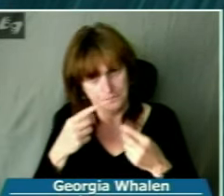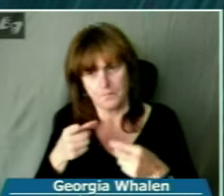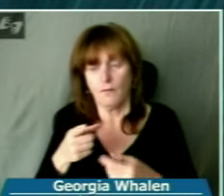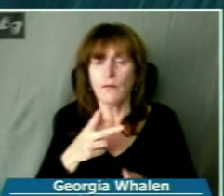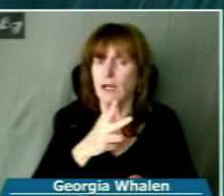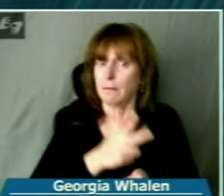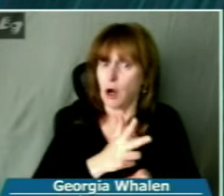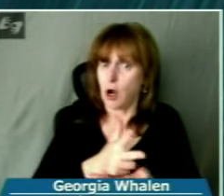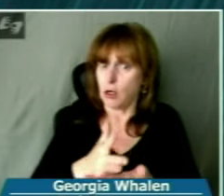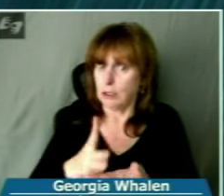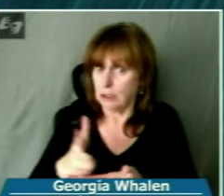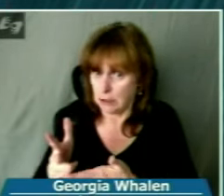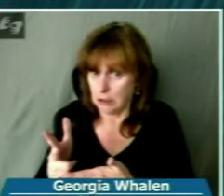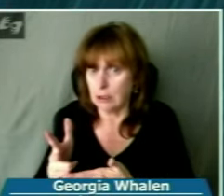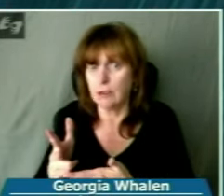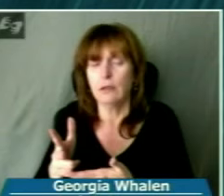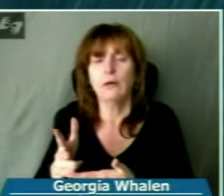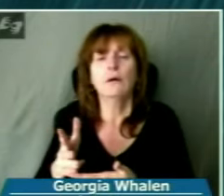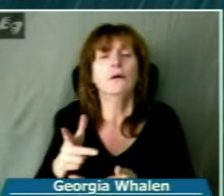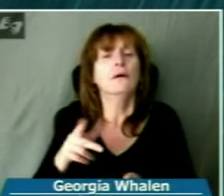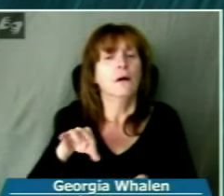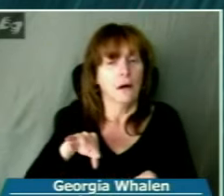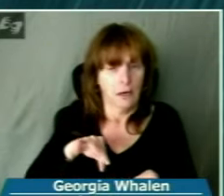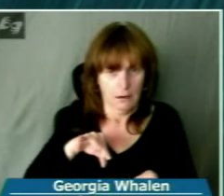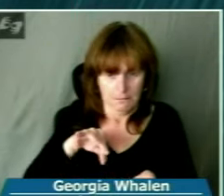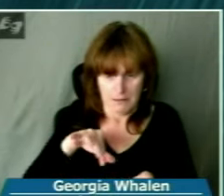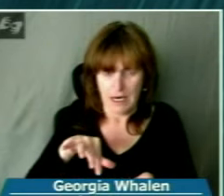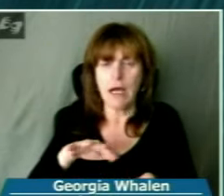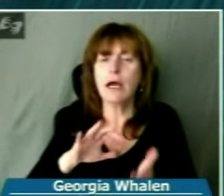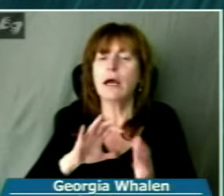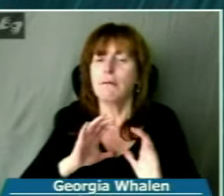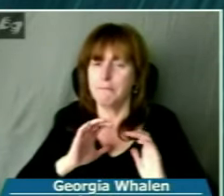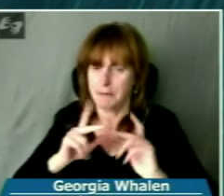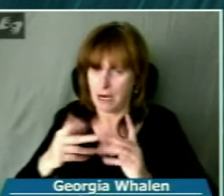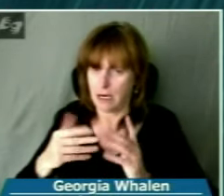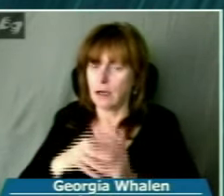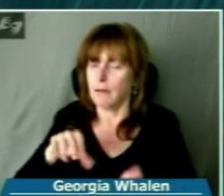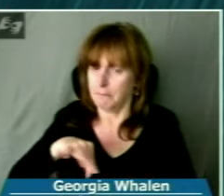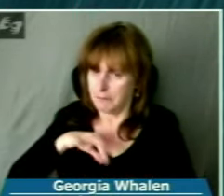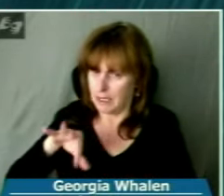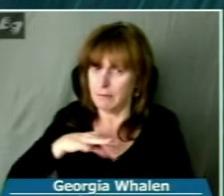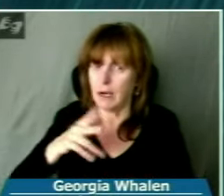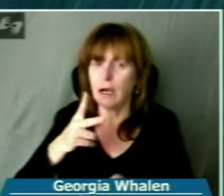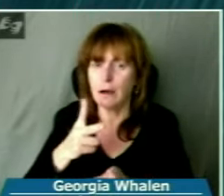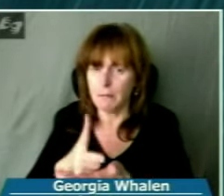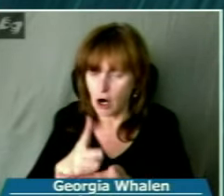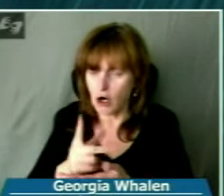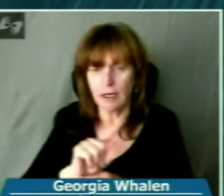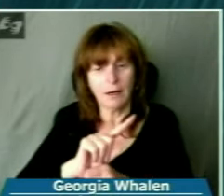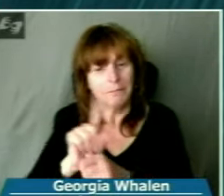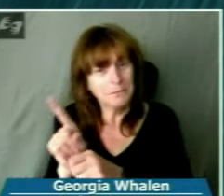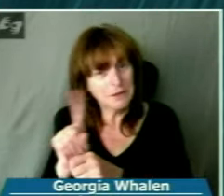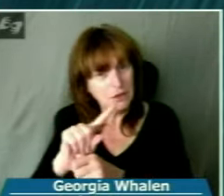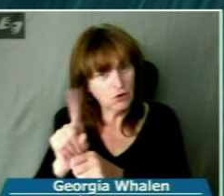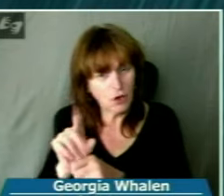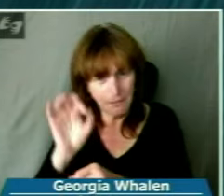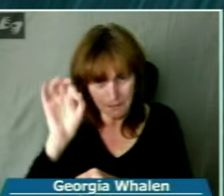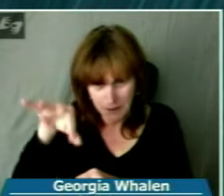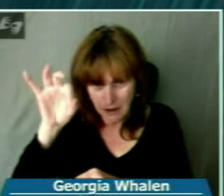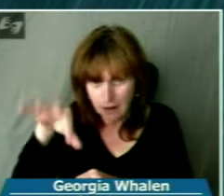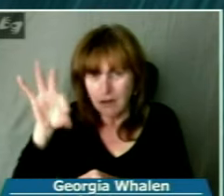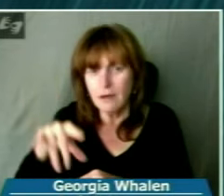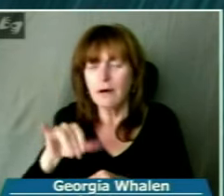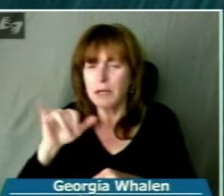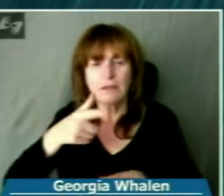areas, parking meters, and in our municipal parking lots. We did suspend that early on in this crisis because we needed to keep